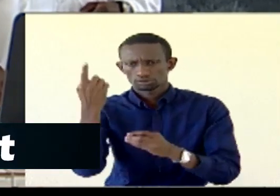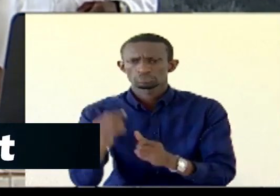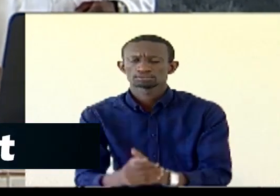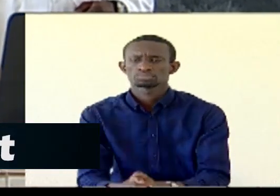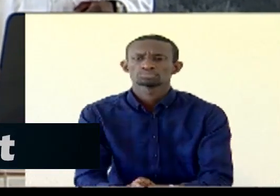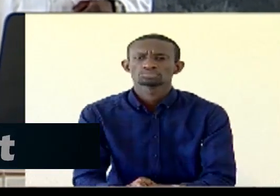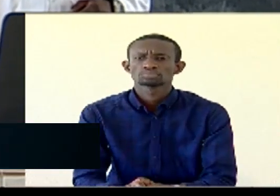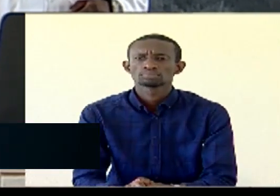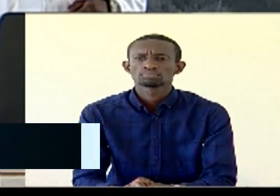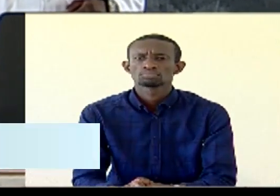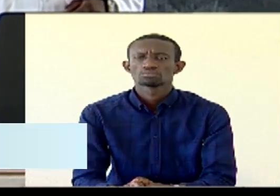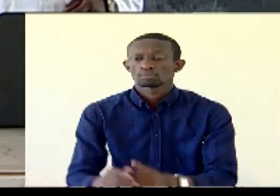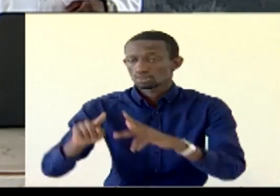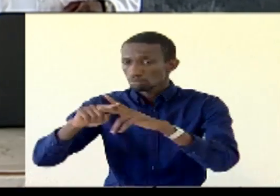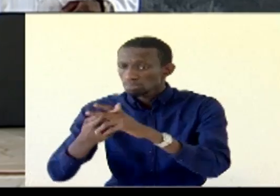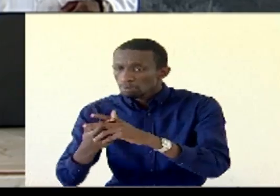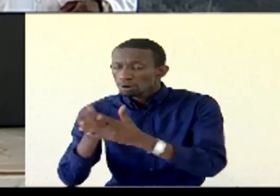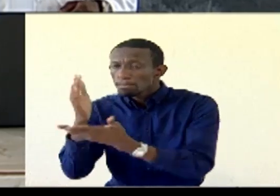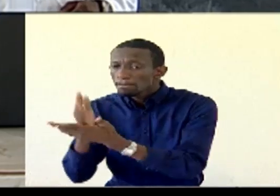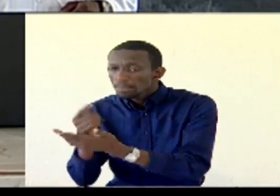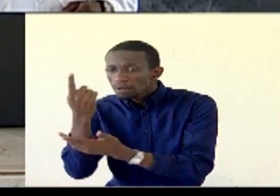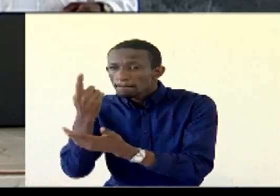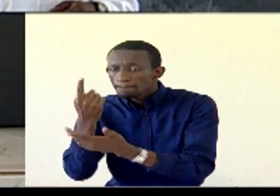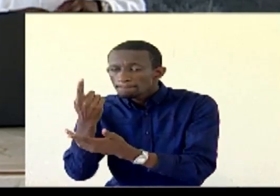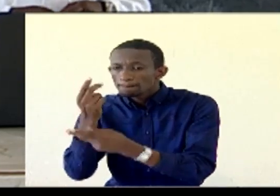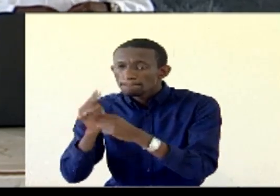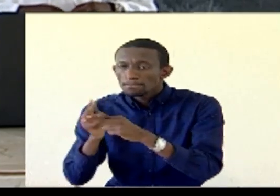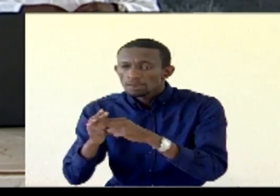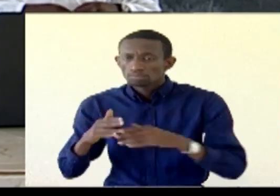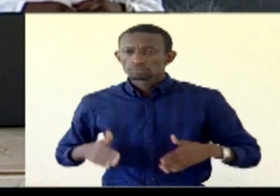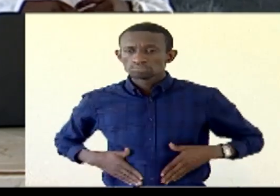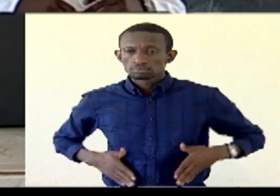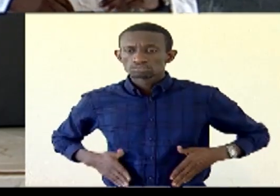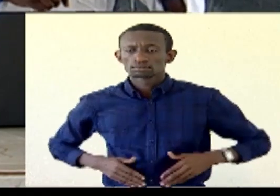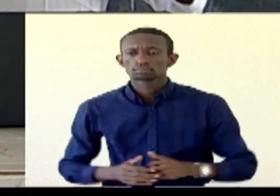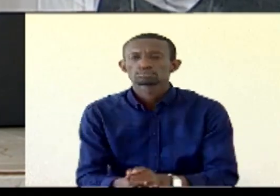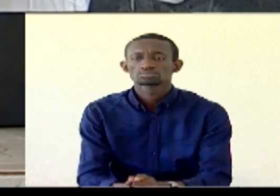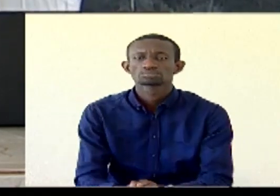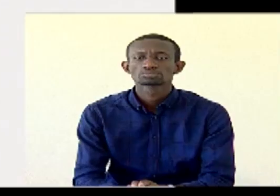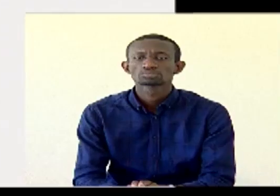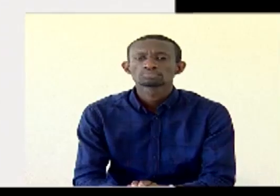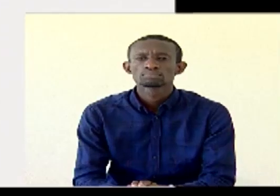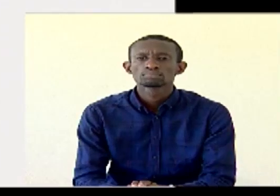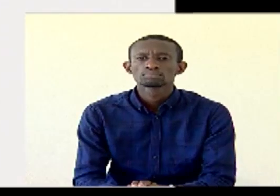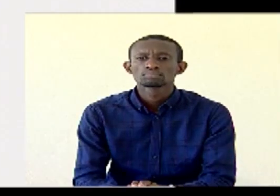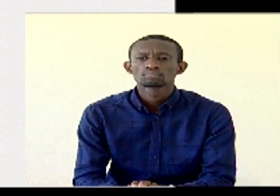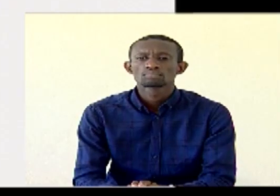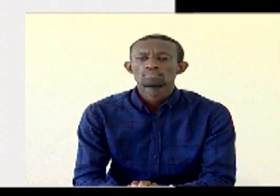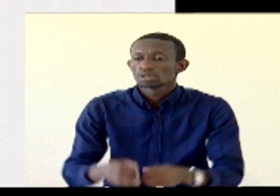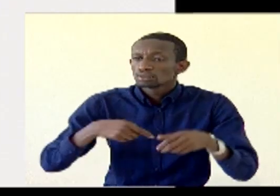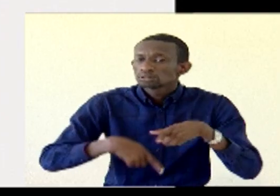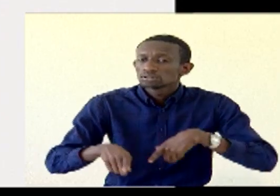Let's start with part one, which is the kidney. I said the urinary system